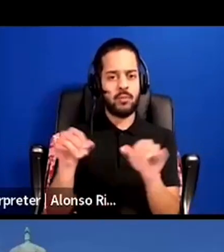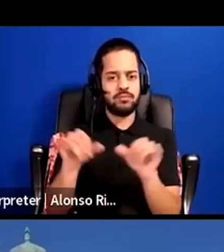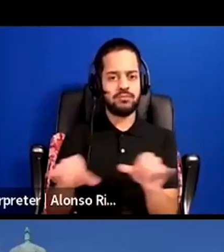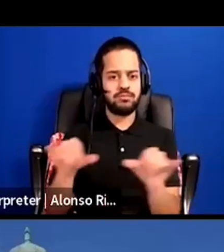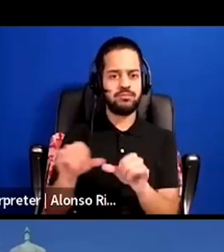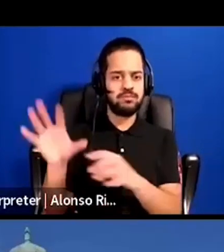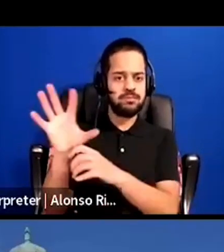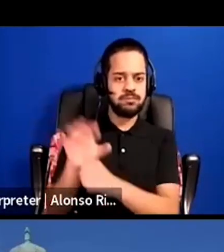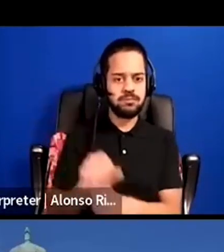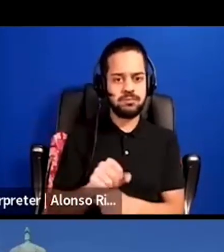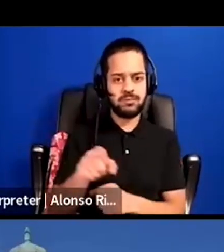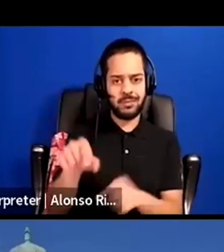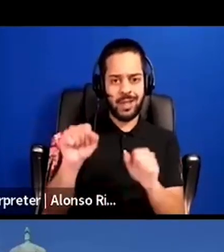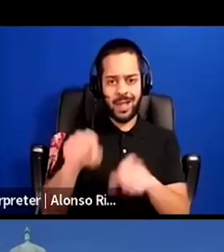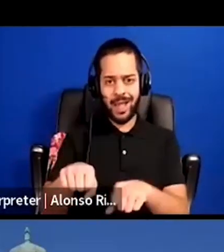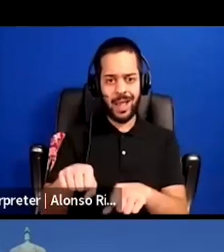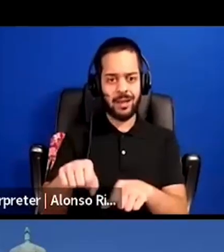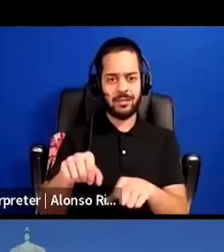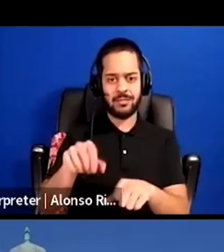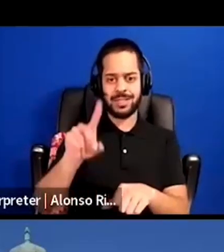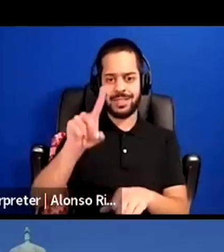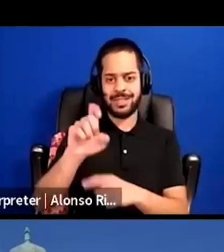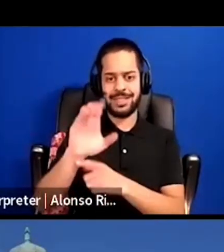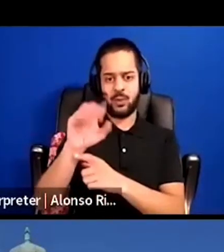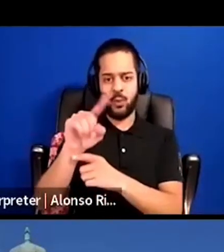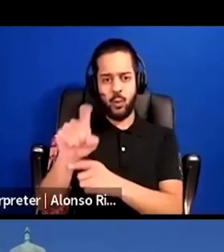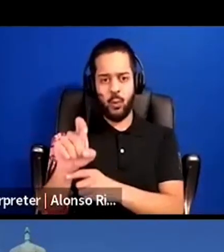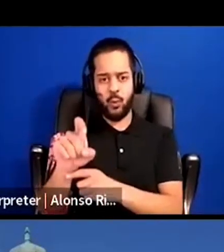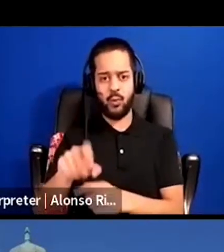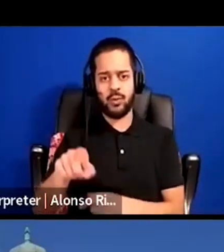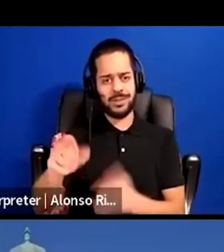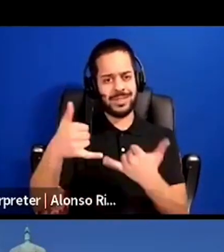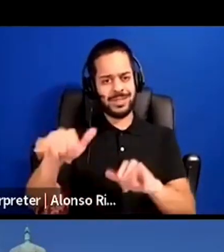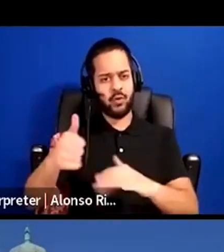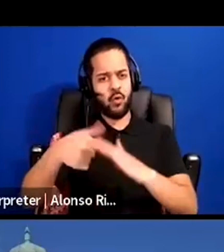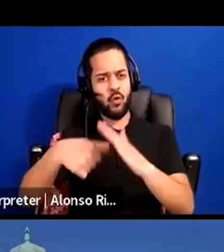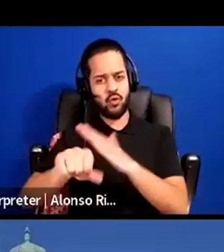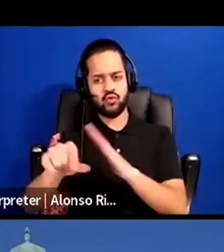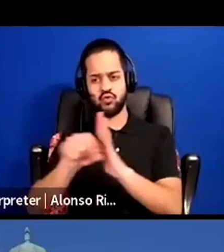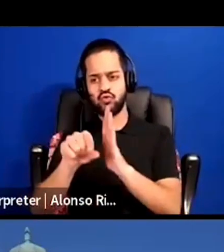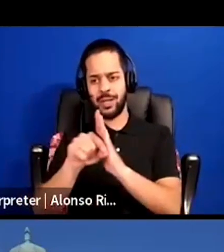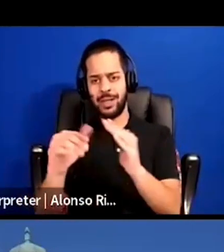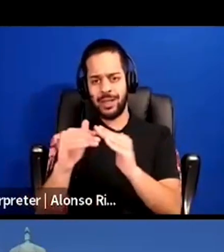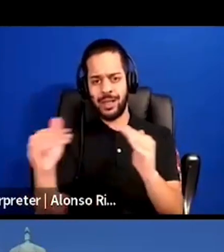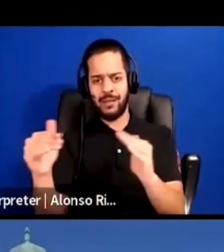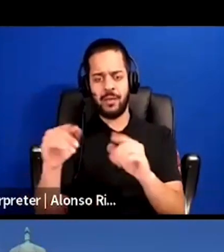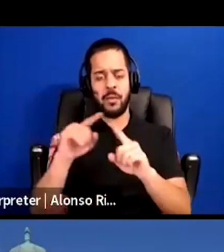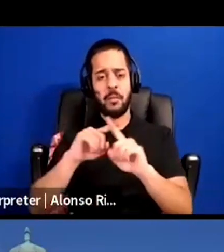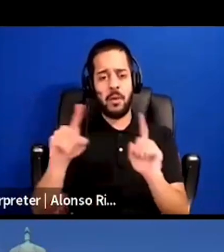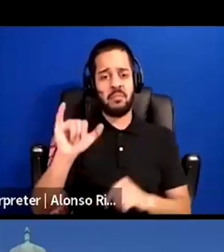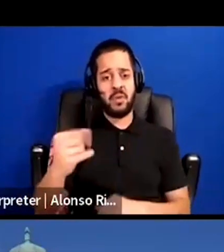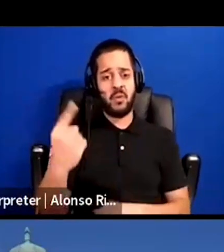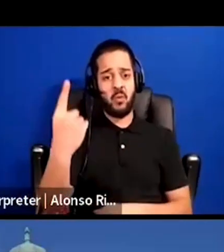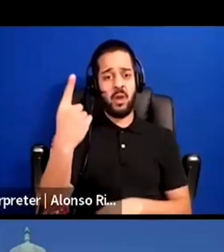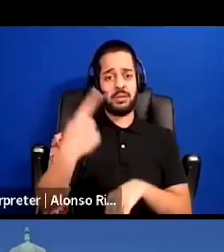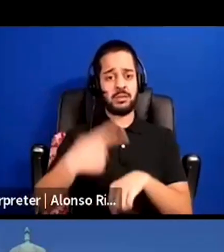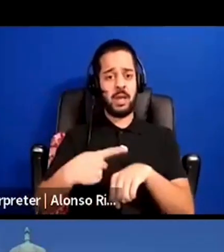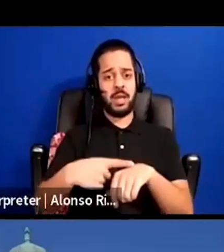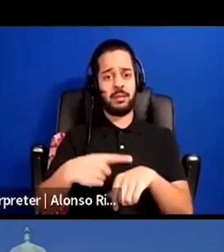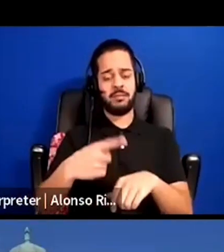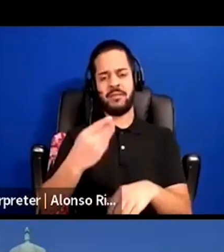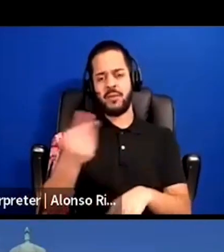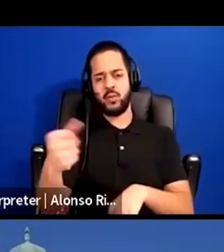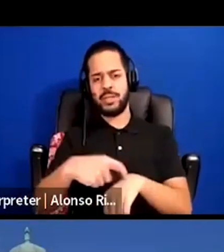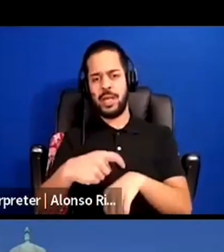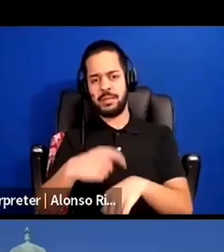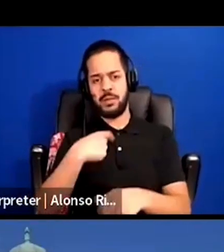5th grade. She's still well below grade level, but because I did that intensive prescribed, that was one of the few times in my career that a student